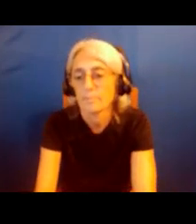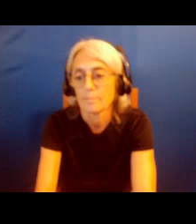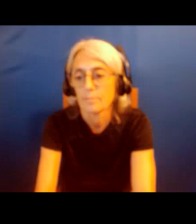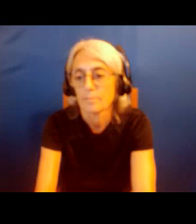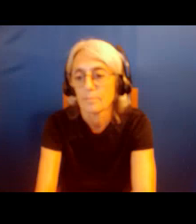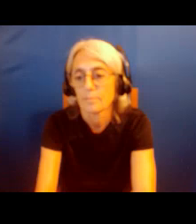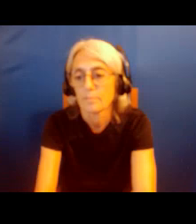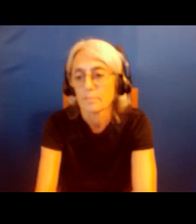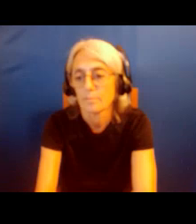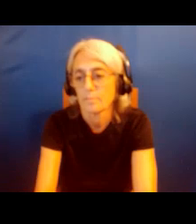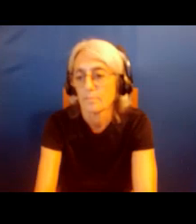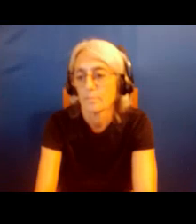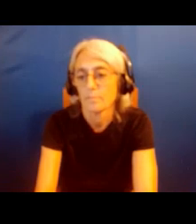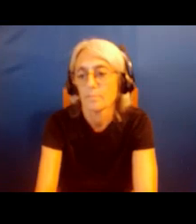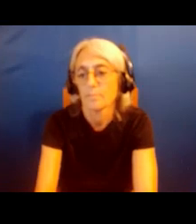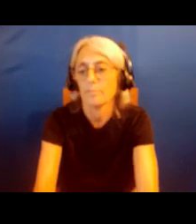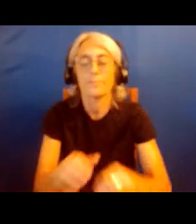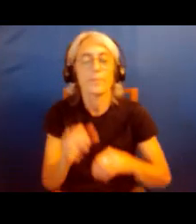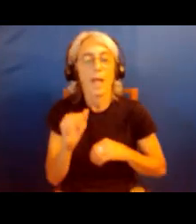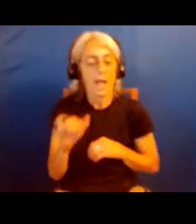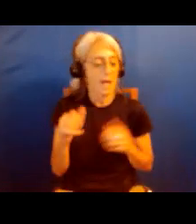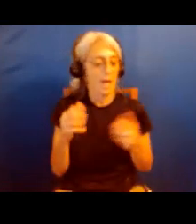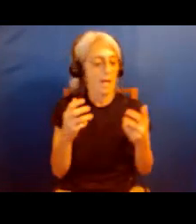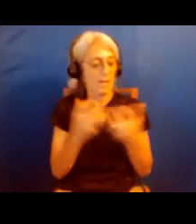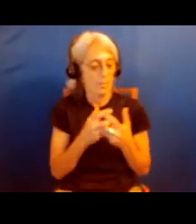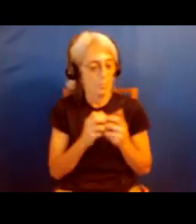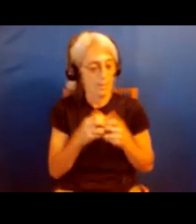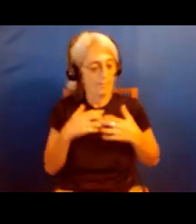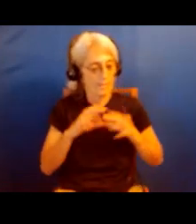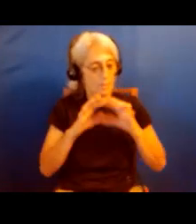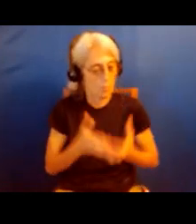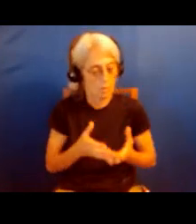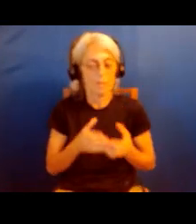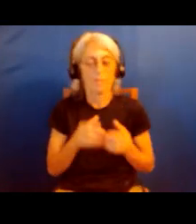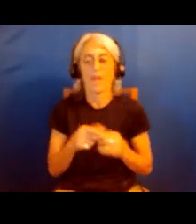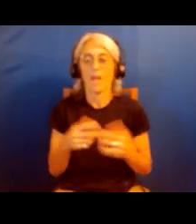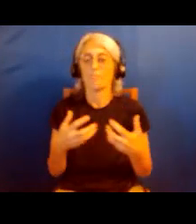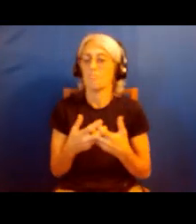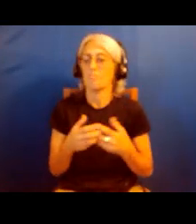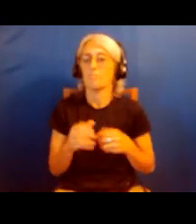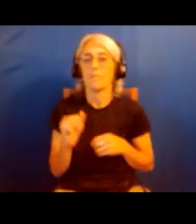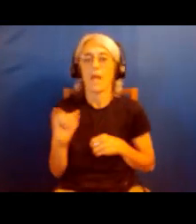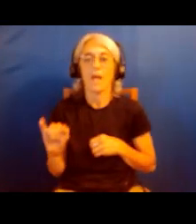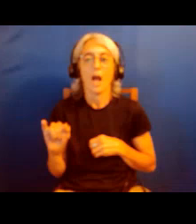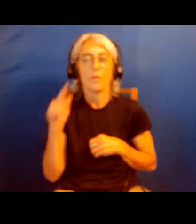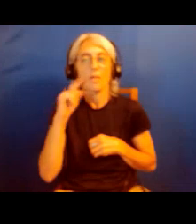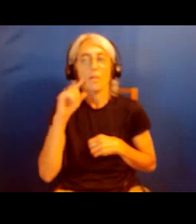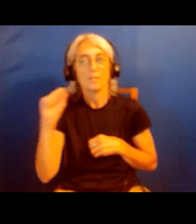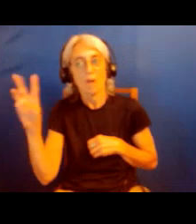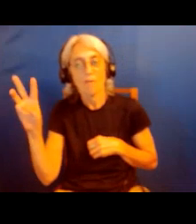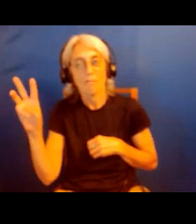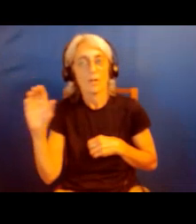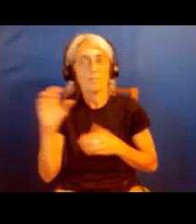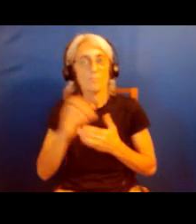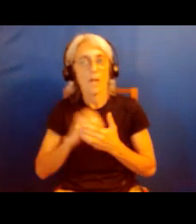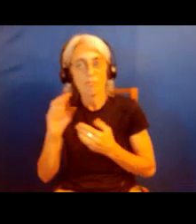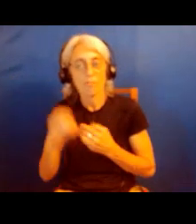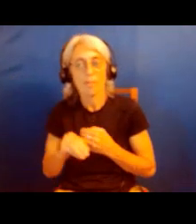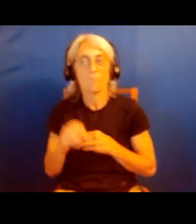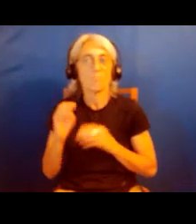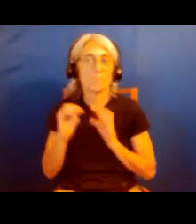artificial intelligence meets the physical world. We often think of AI as software or algorithms, models, and